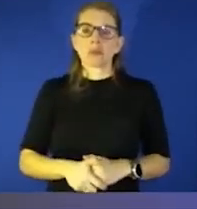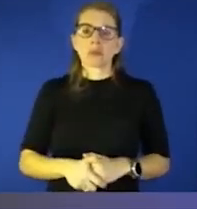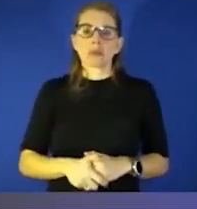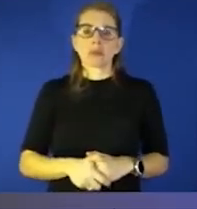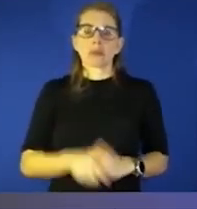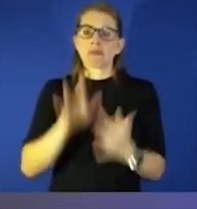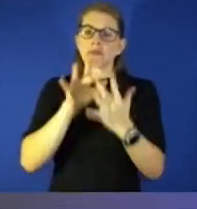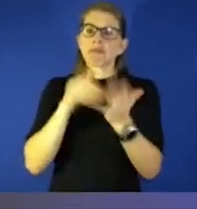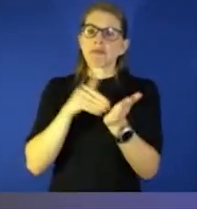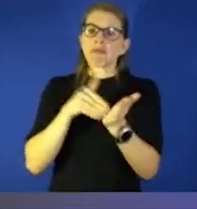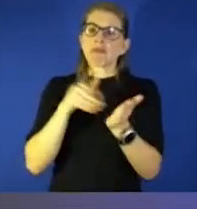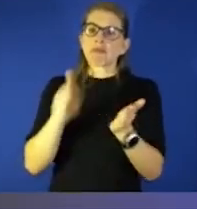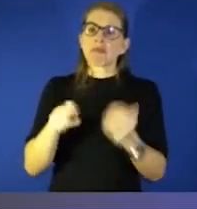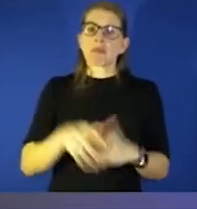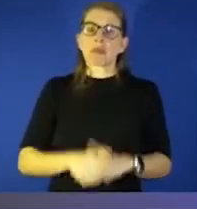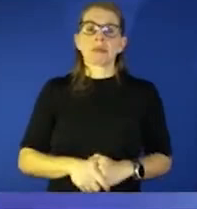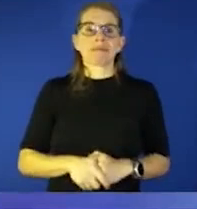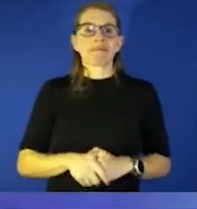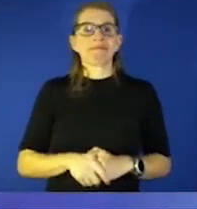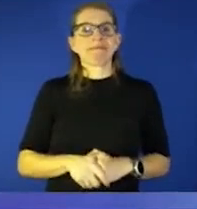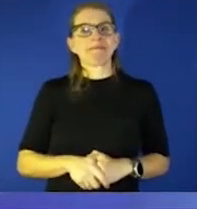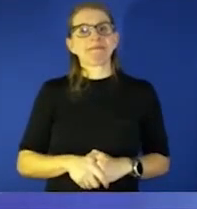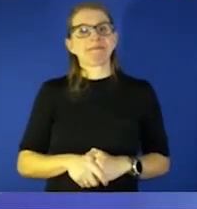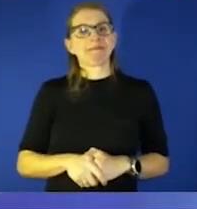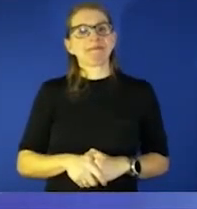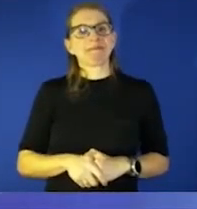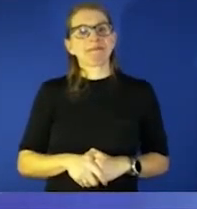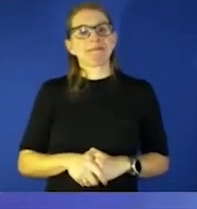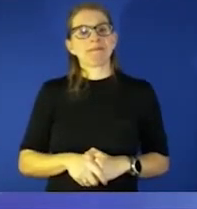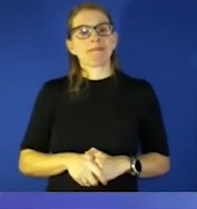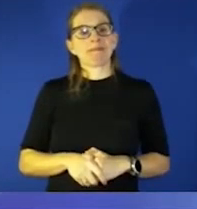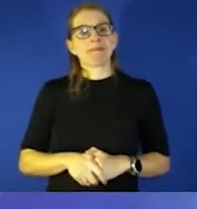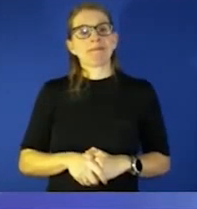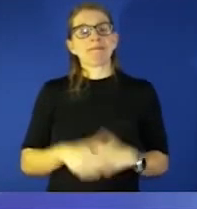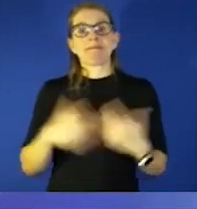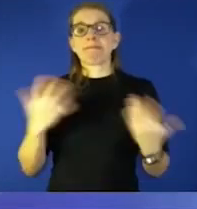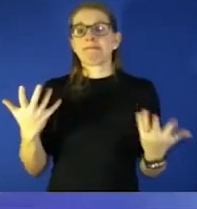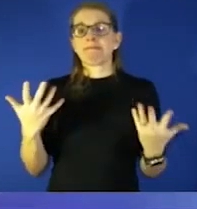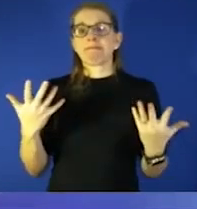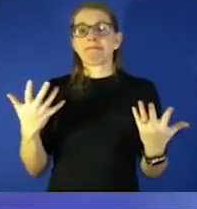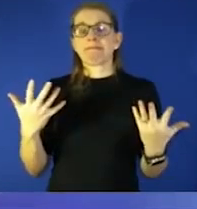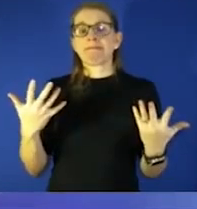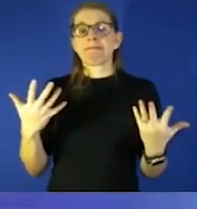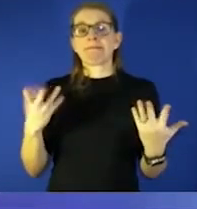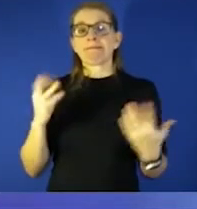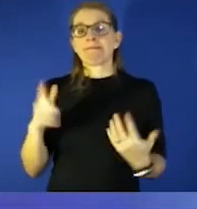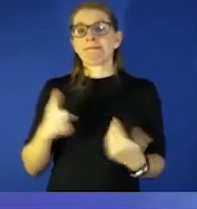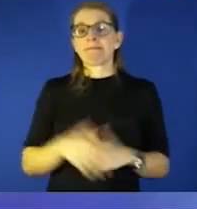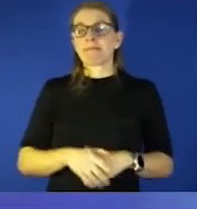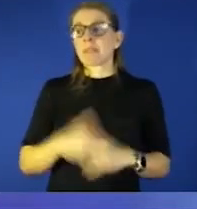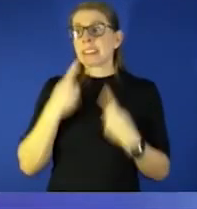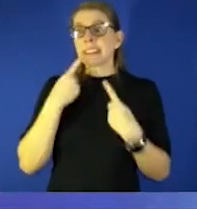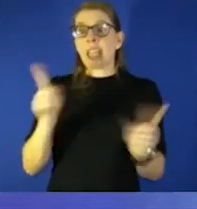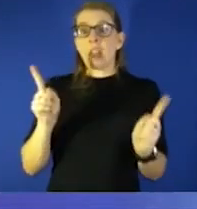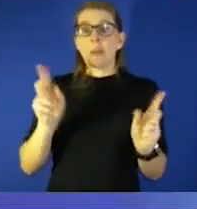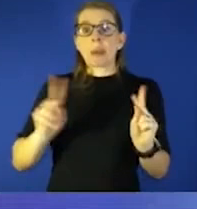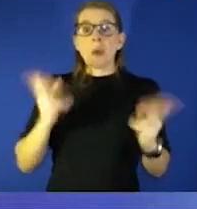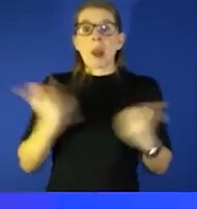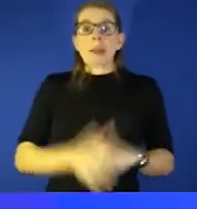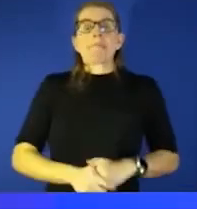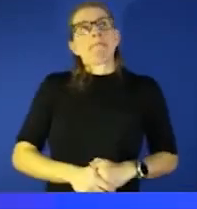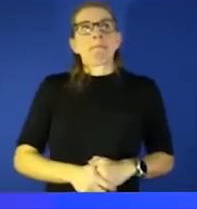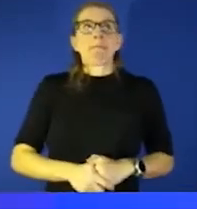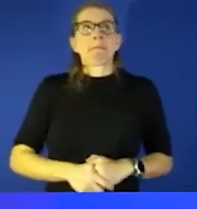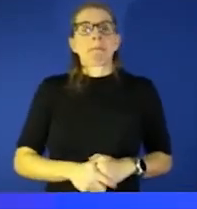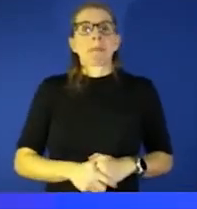i